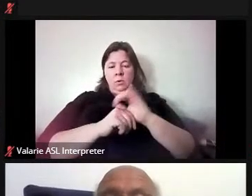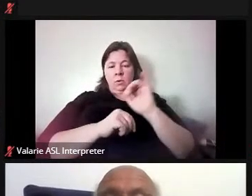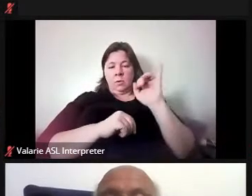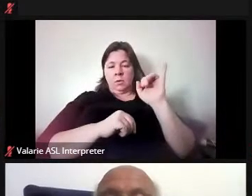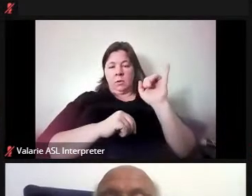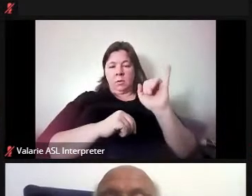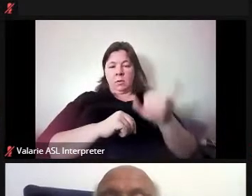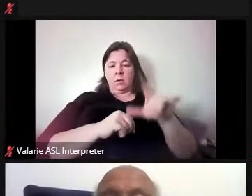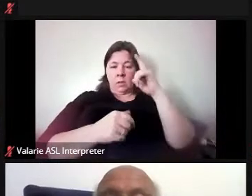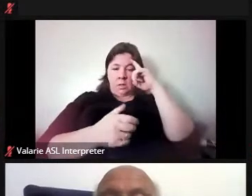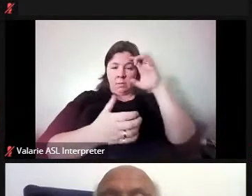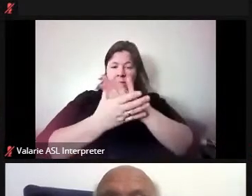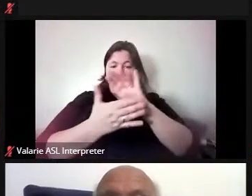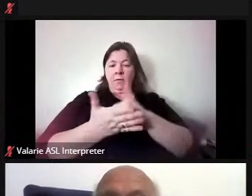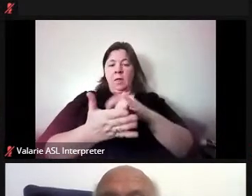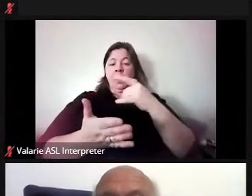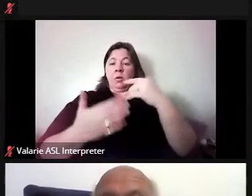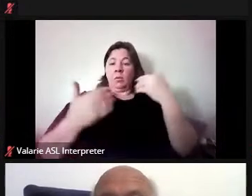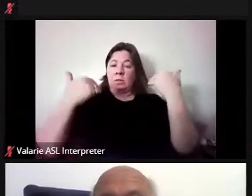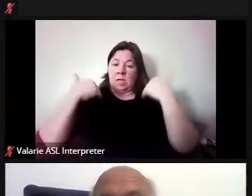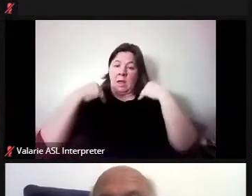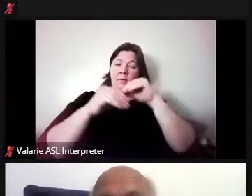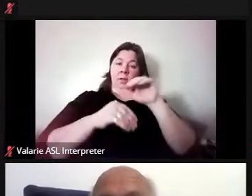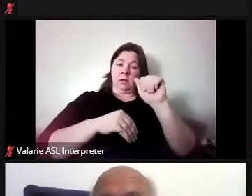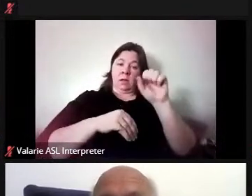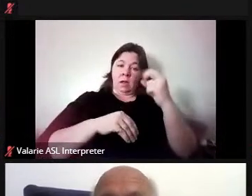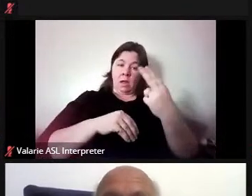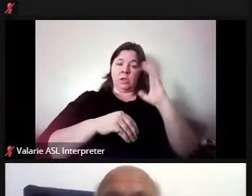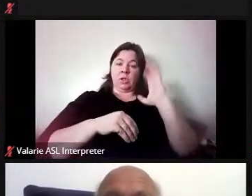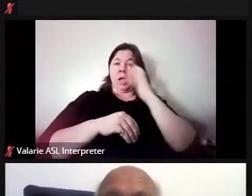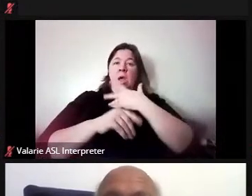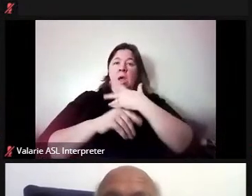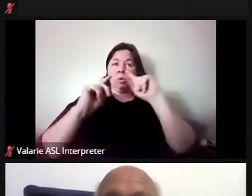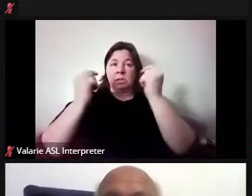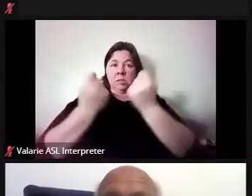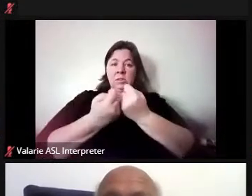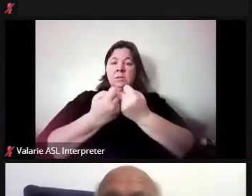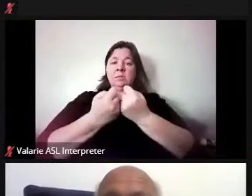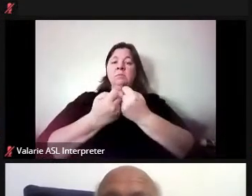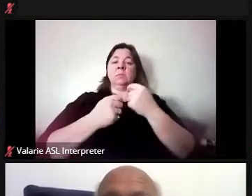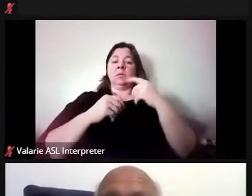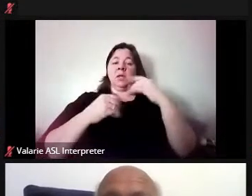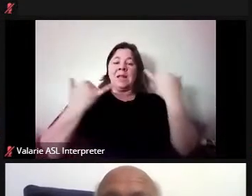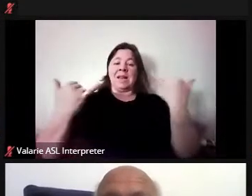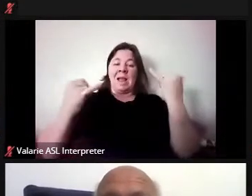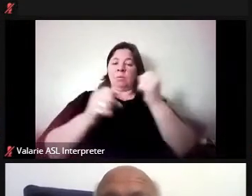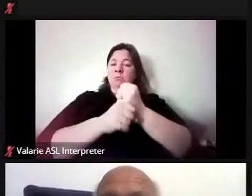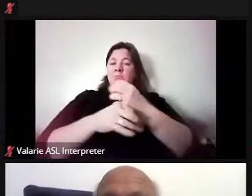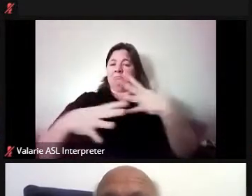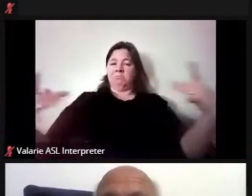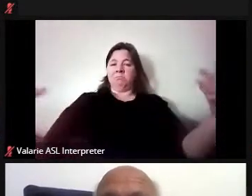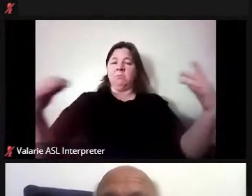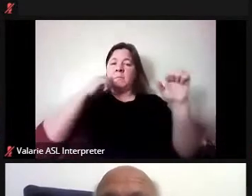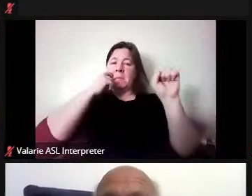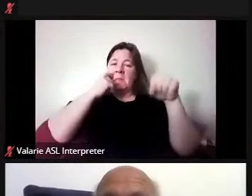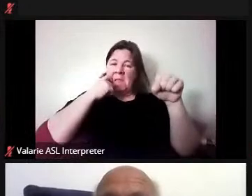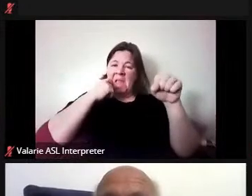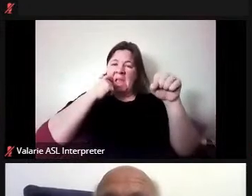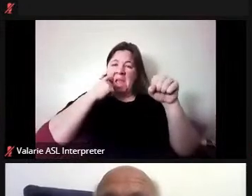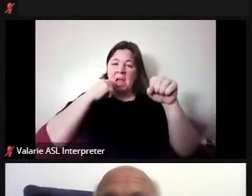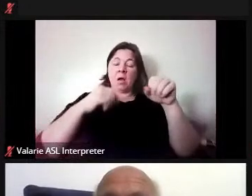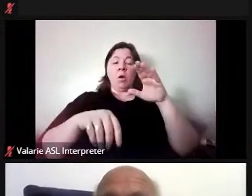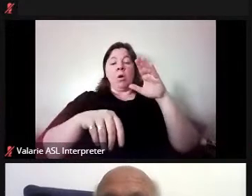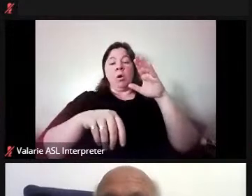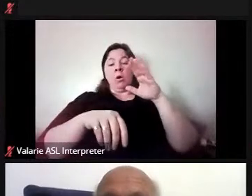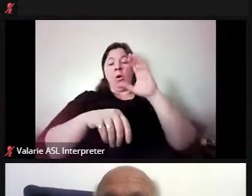the belief that was having in Ash, in our teams, they are like now we can say that yes, Onpassive